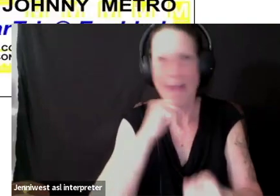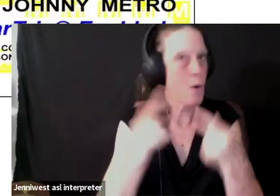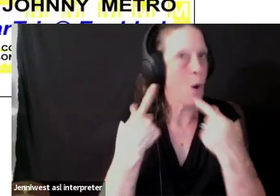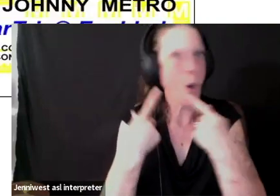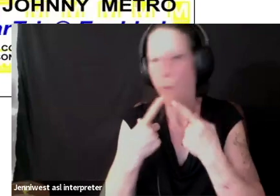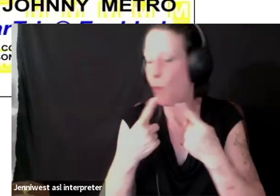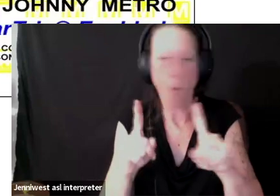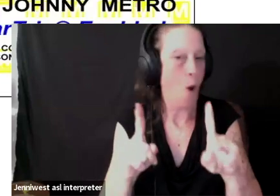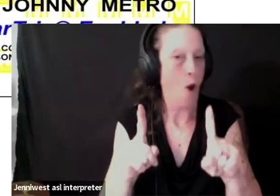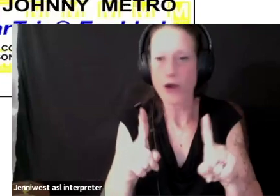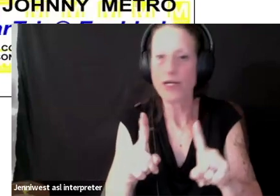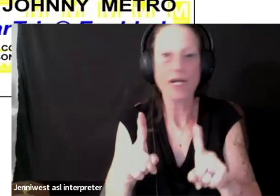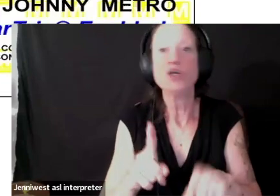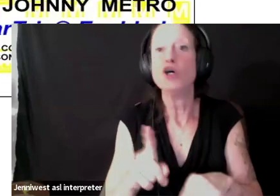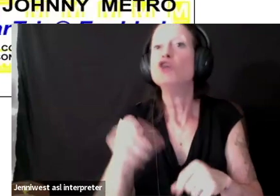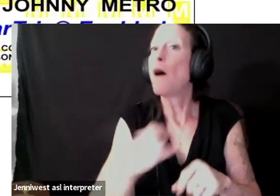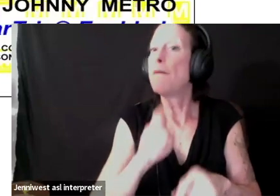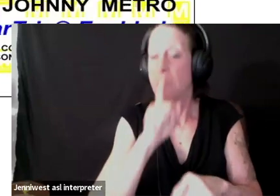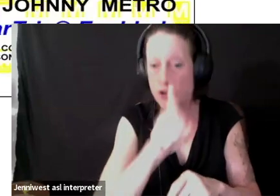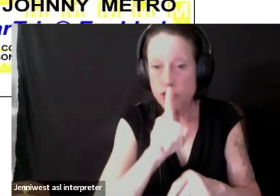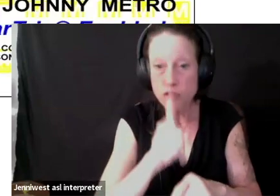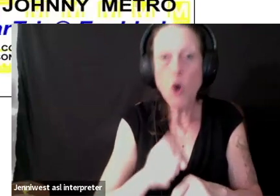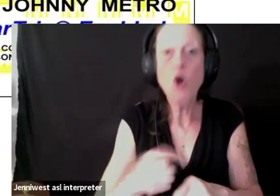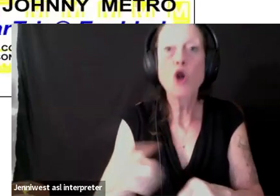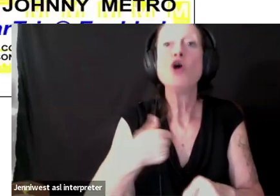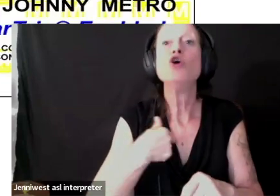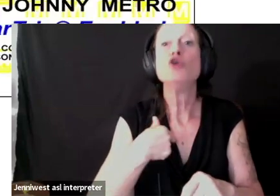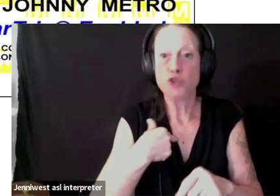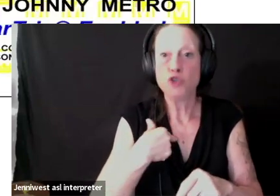you see the expiration date, like you see this one says